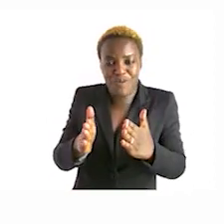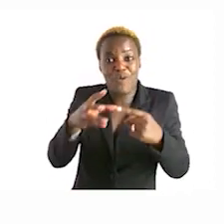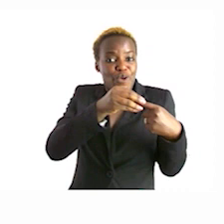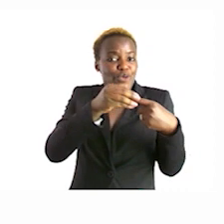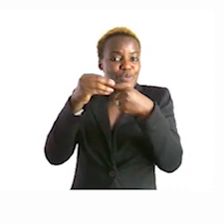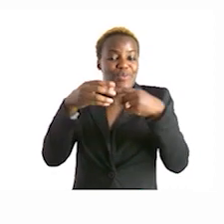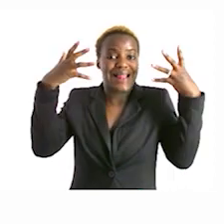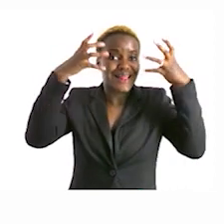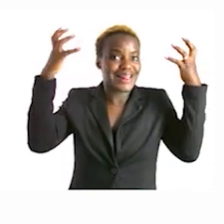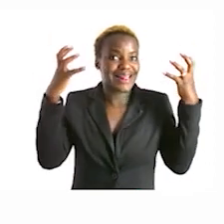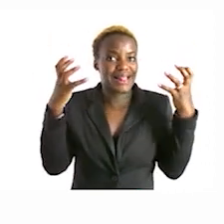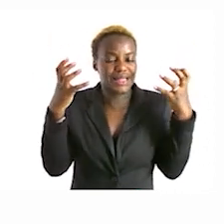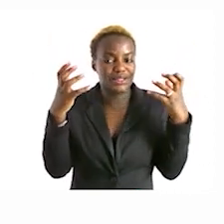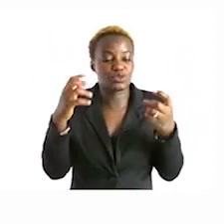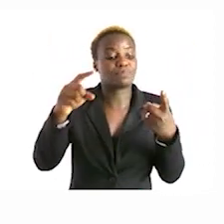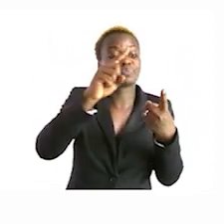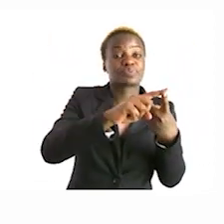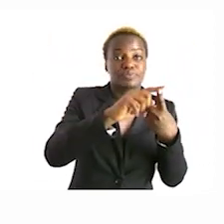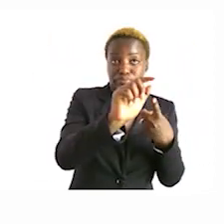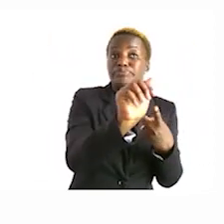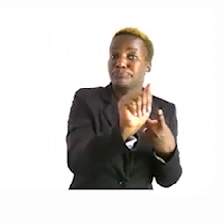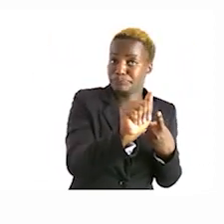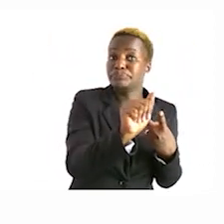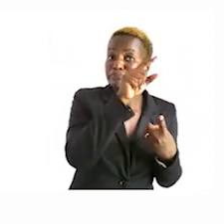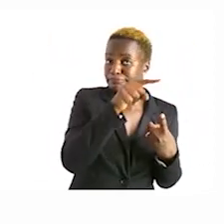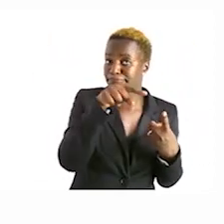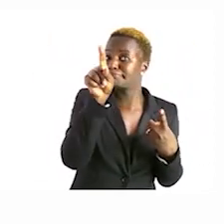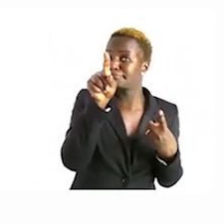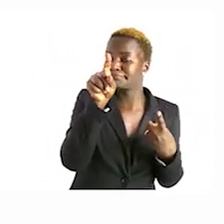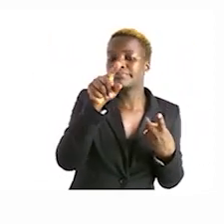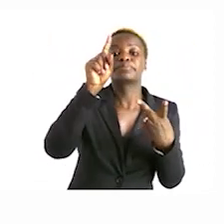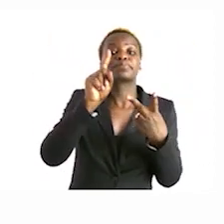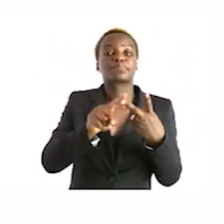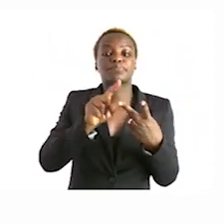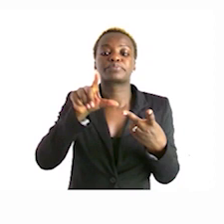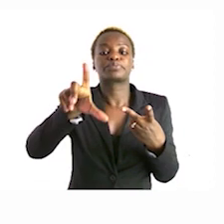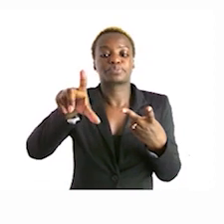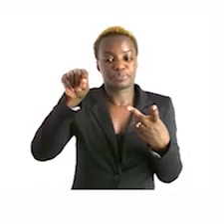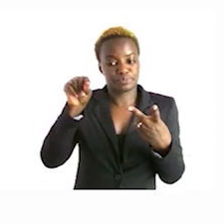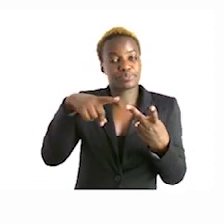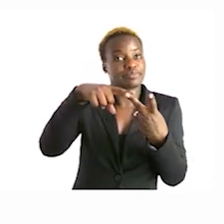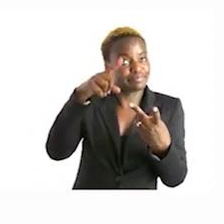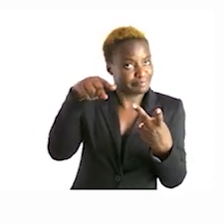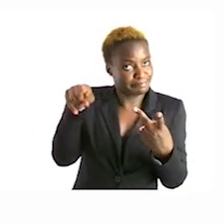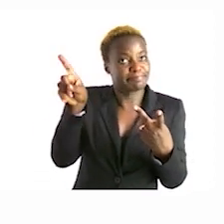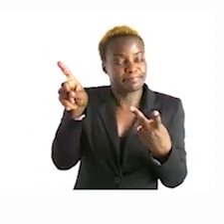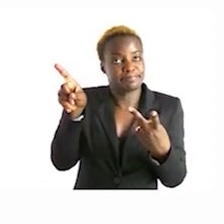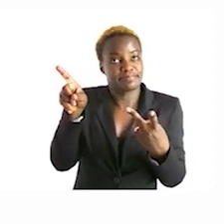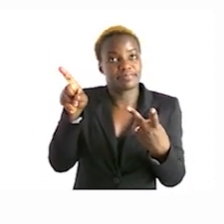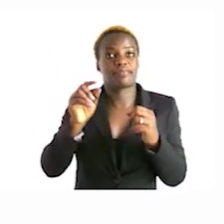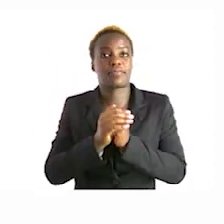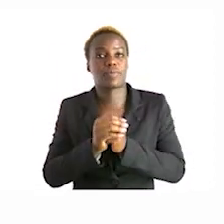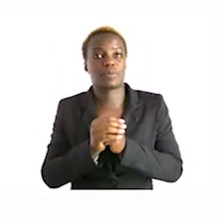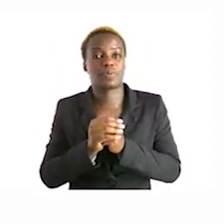the article a or the article the in the first sentence. It's definitely correct because